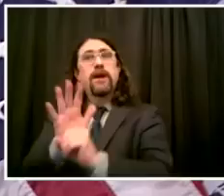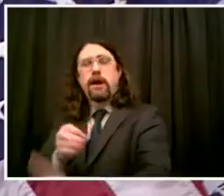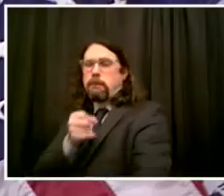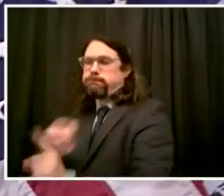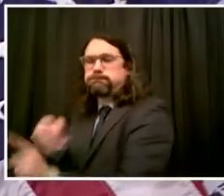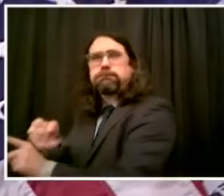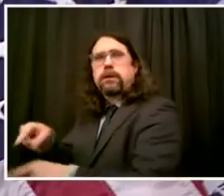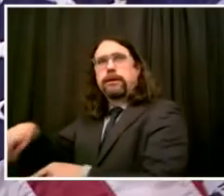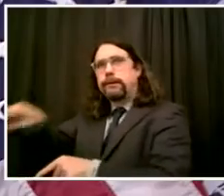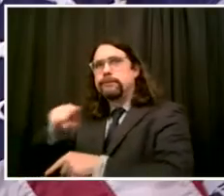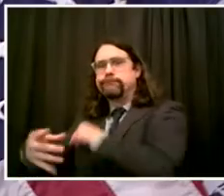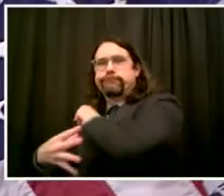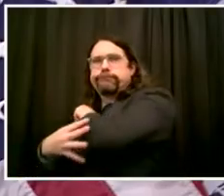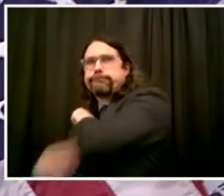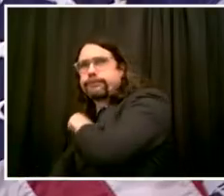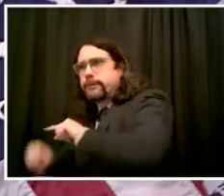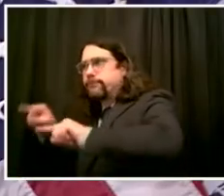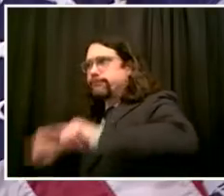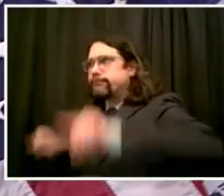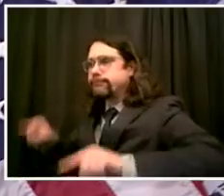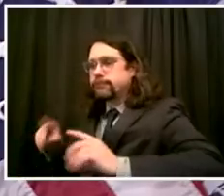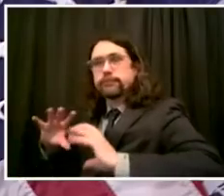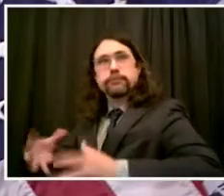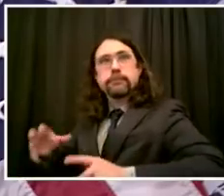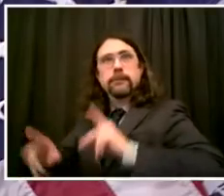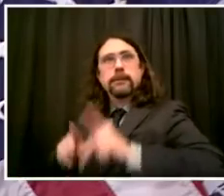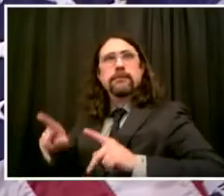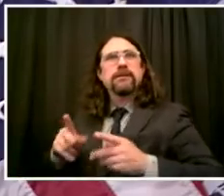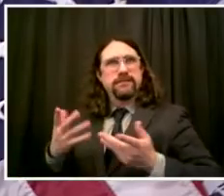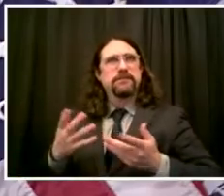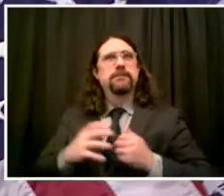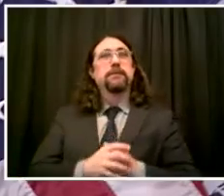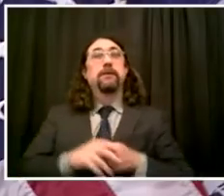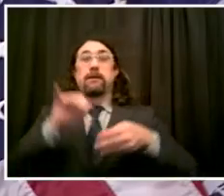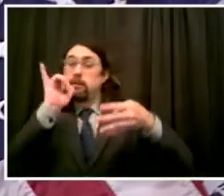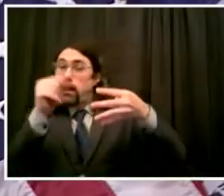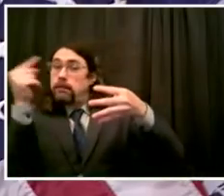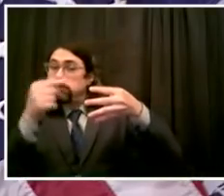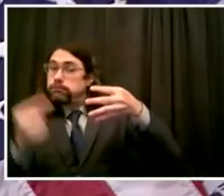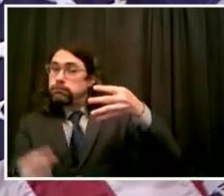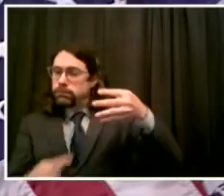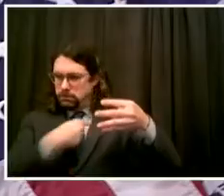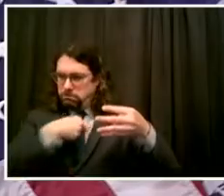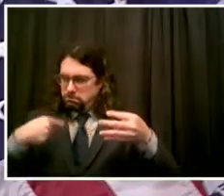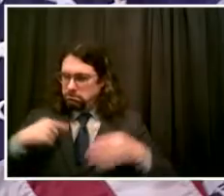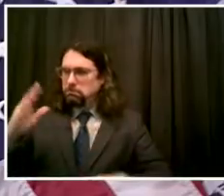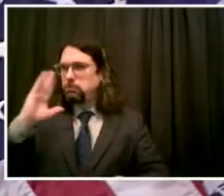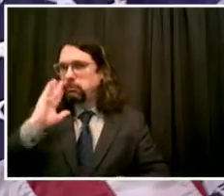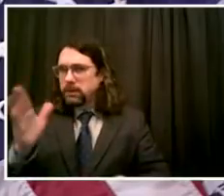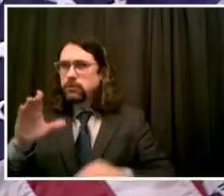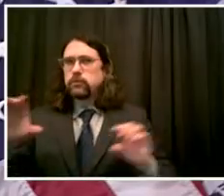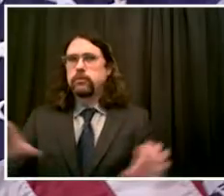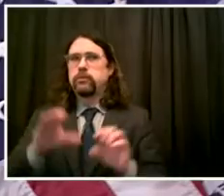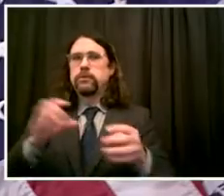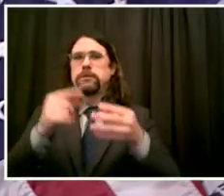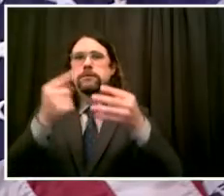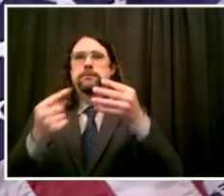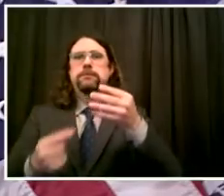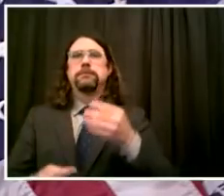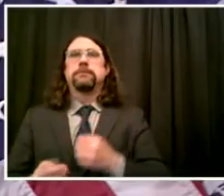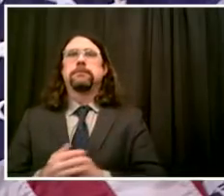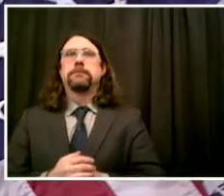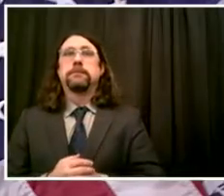there's a number of things we're going to do differently in this city. I laid out 4 different parts. I want to dwell on the third part of it today, which is